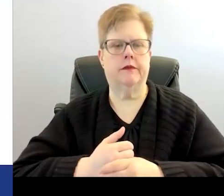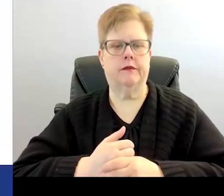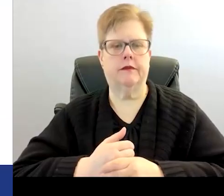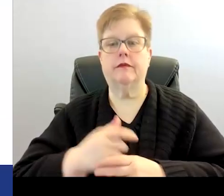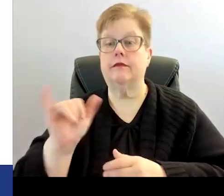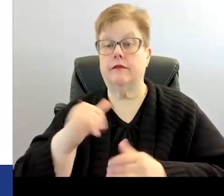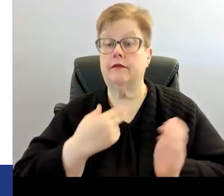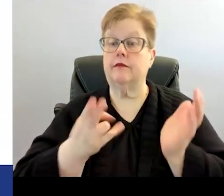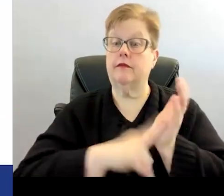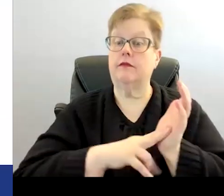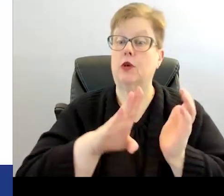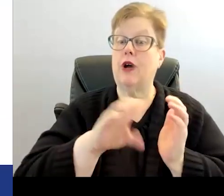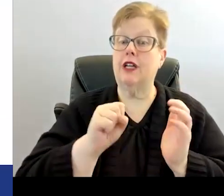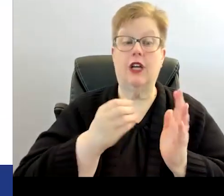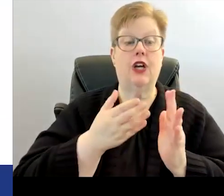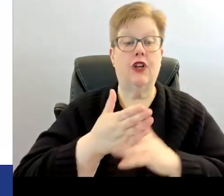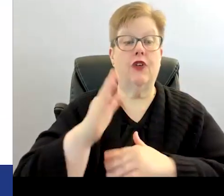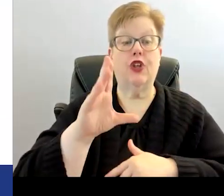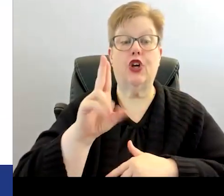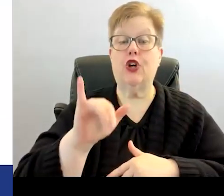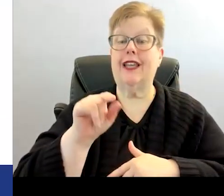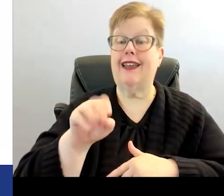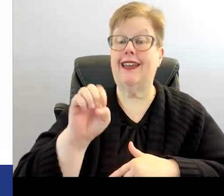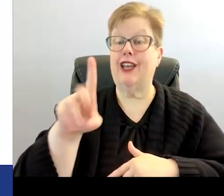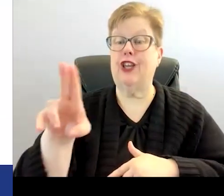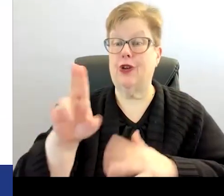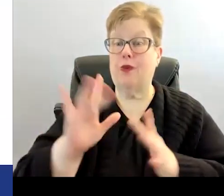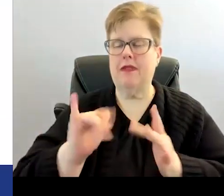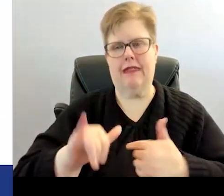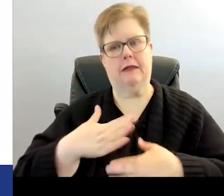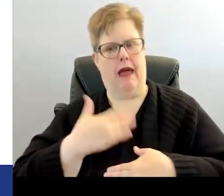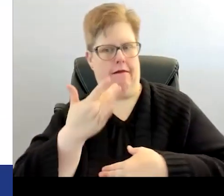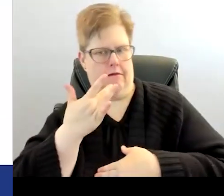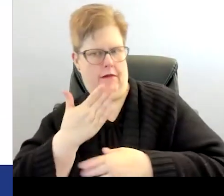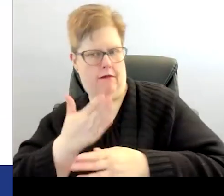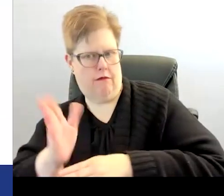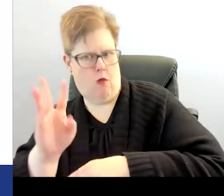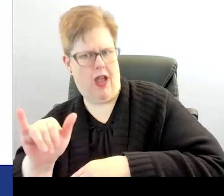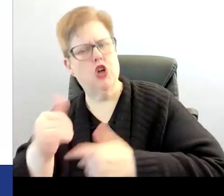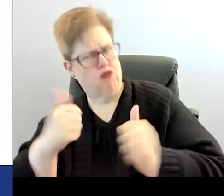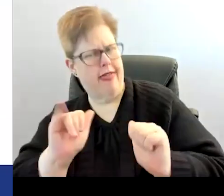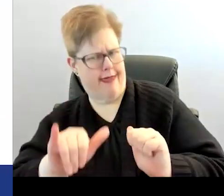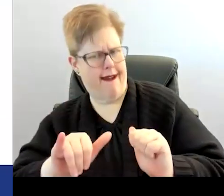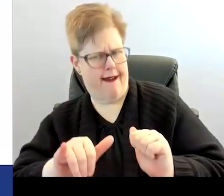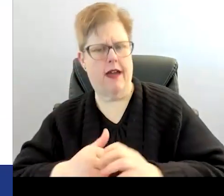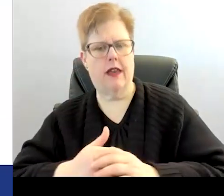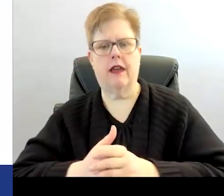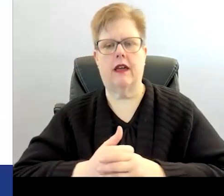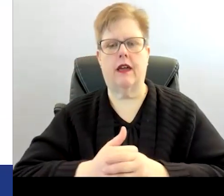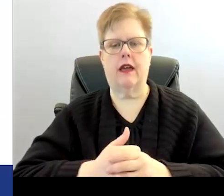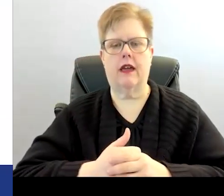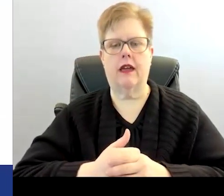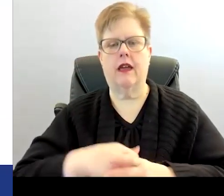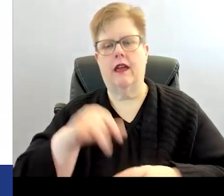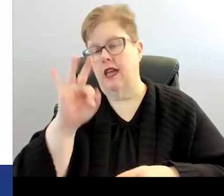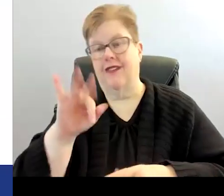into Brightspace through that CUNY.edu webpage. That's my preferred way. Give that a try. If that doesn't work for